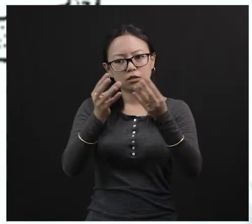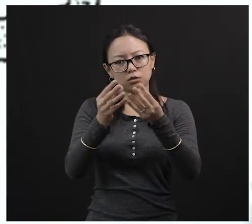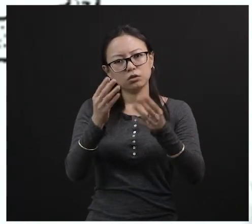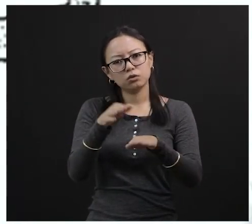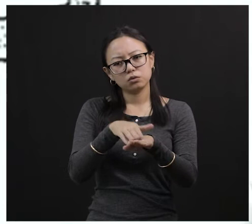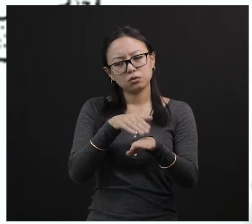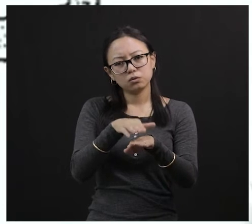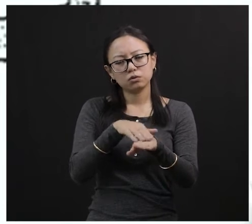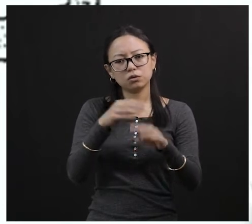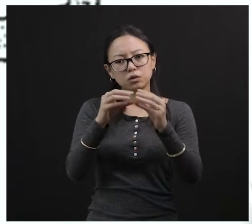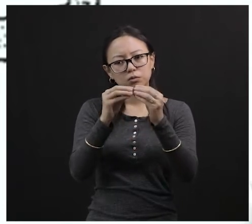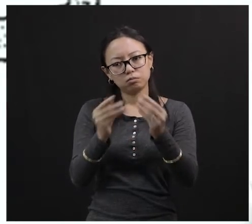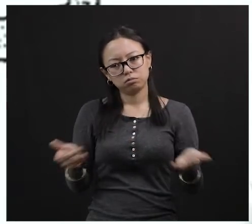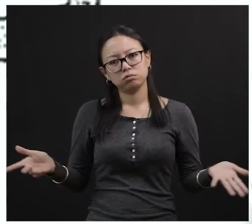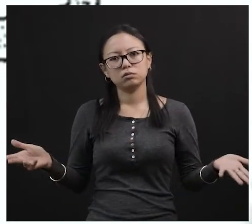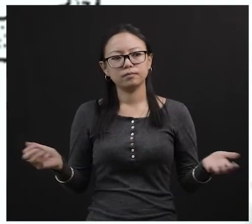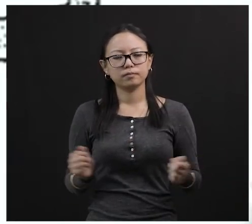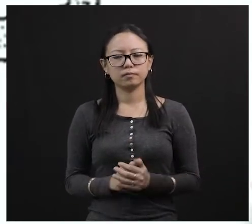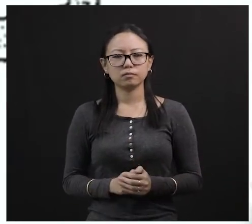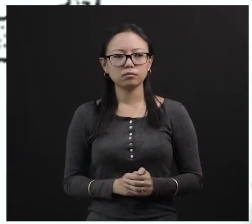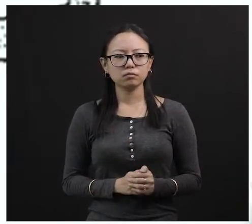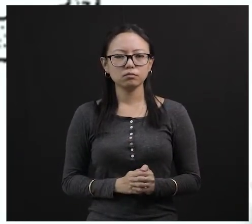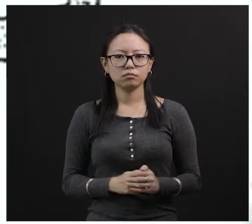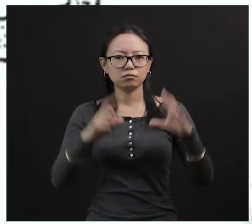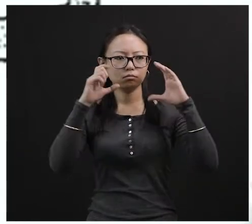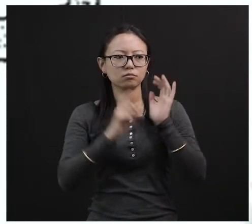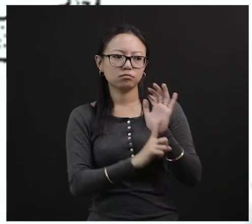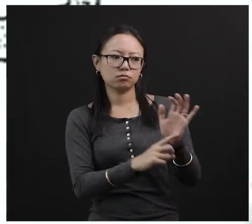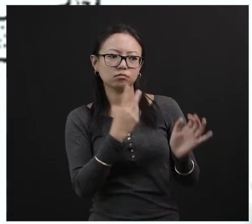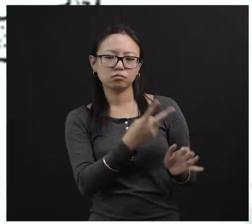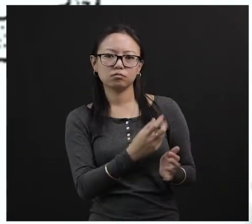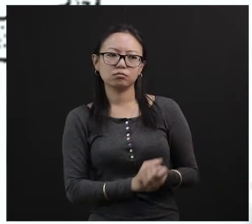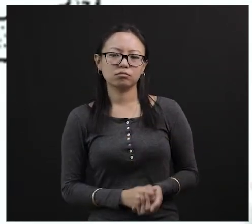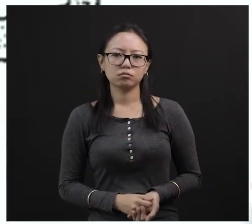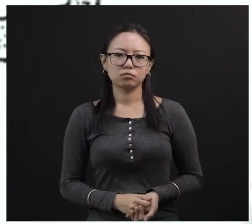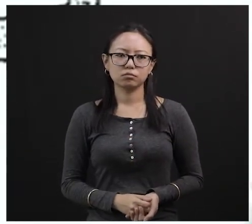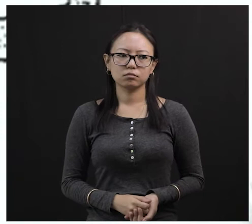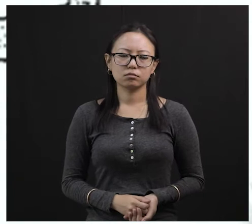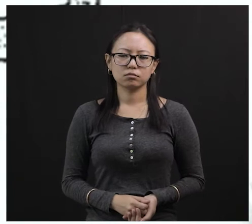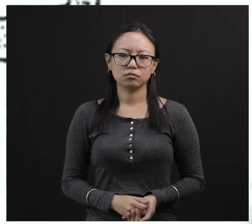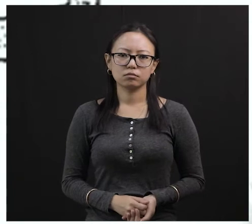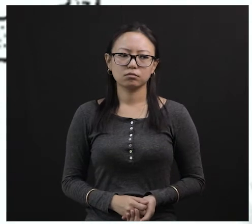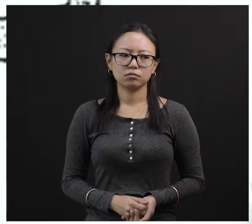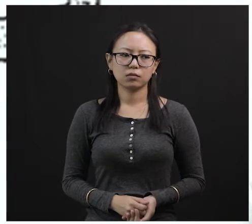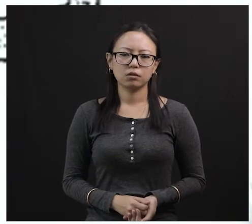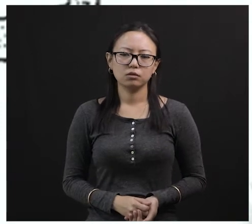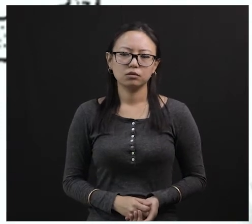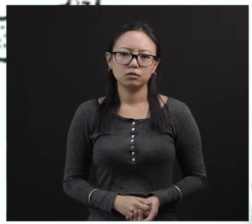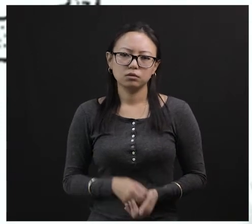blowing, okay? The wind keeps blowing and slowly it'll become like this and slowly like this and slowly it'll break down